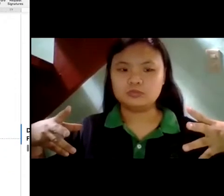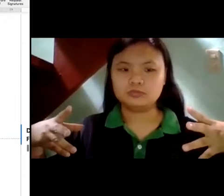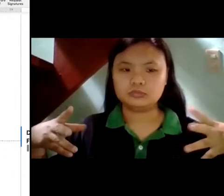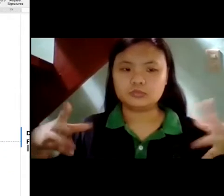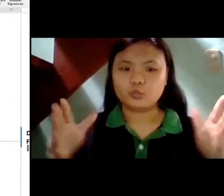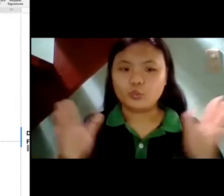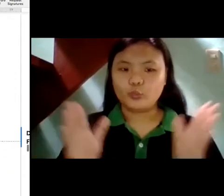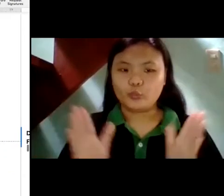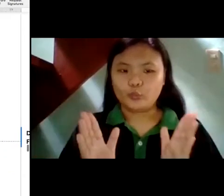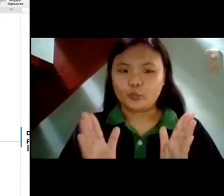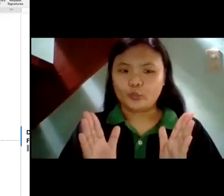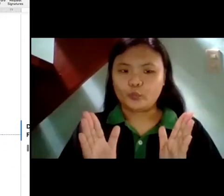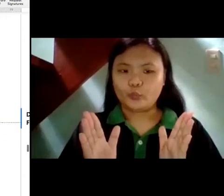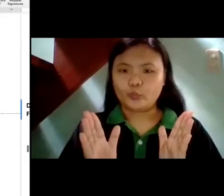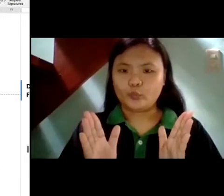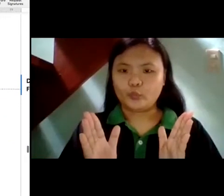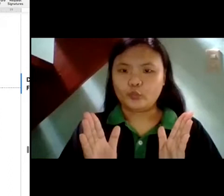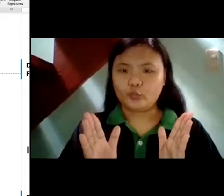that correction.